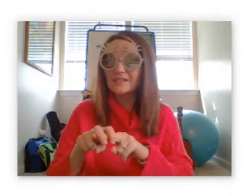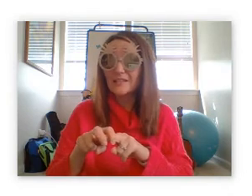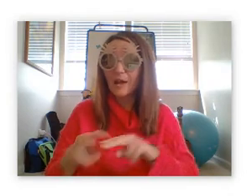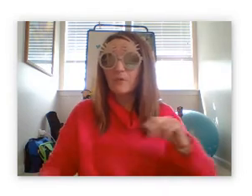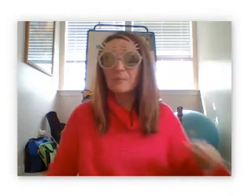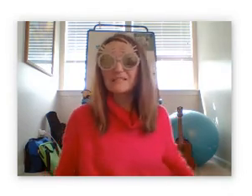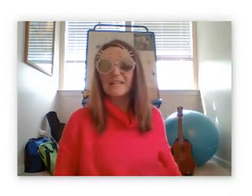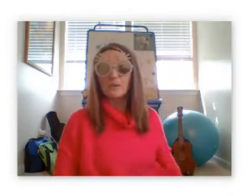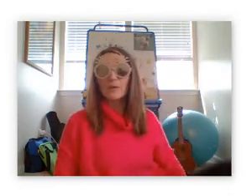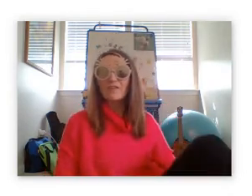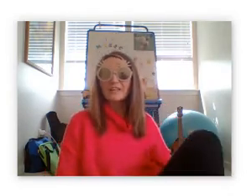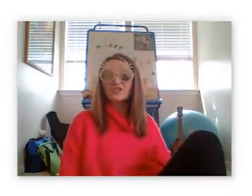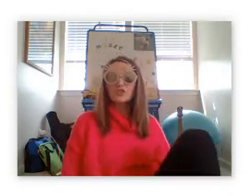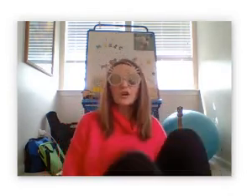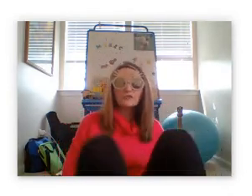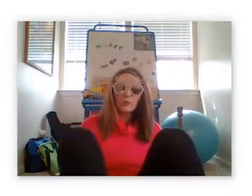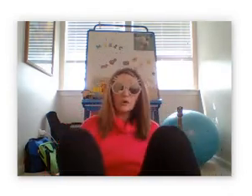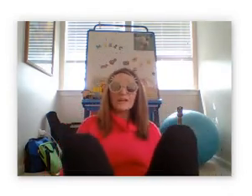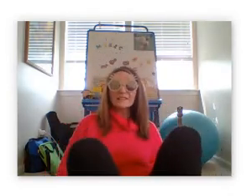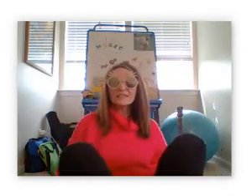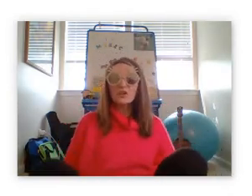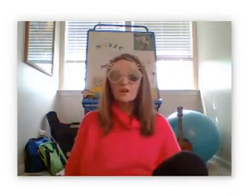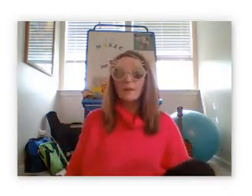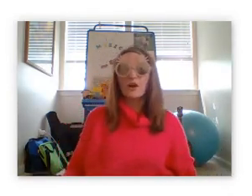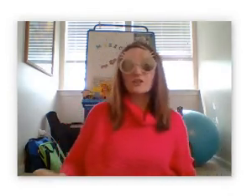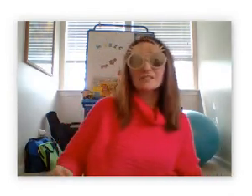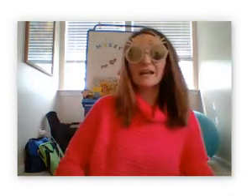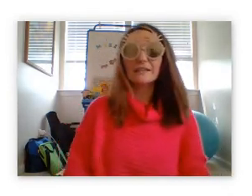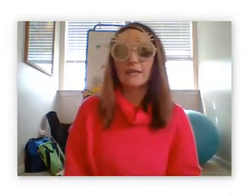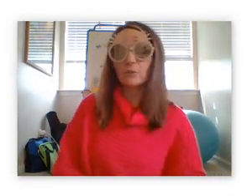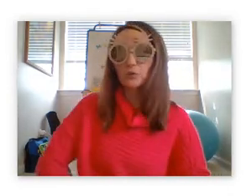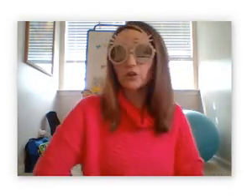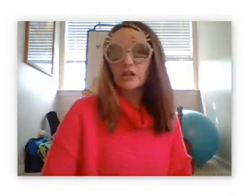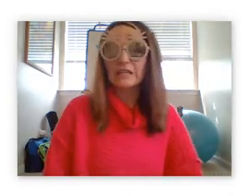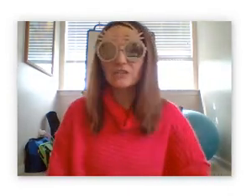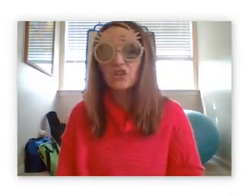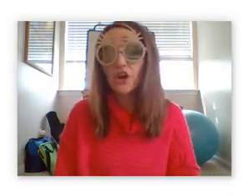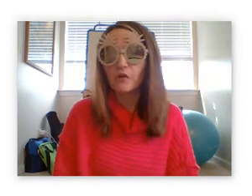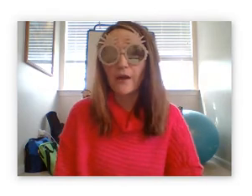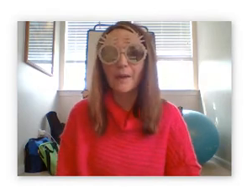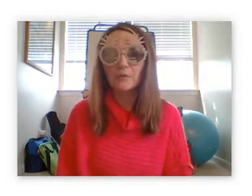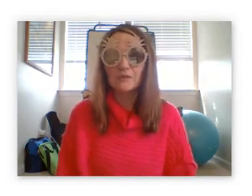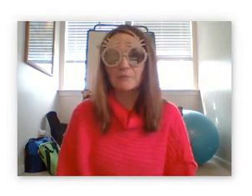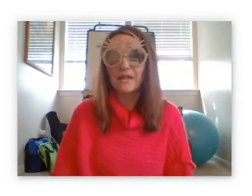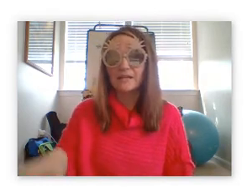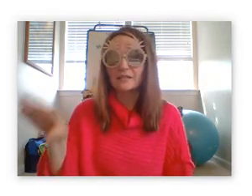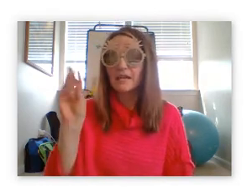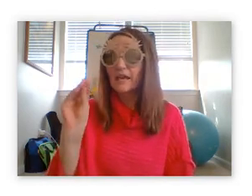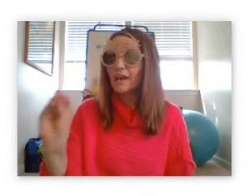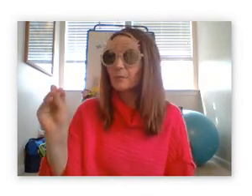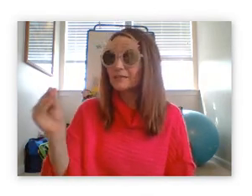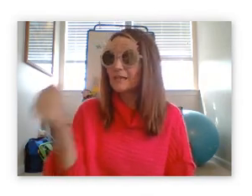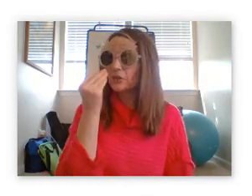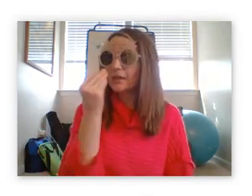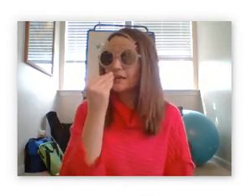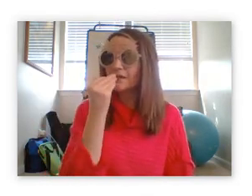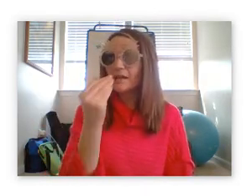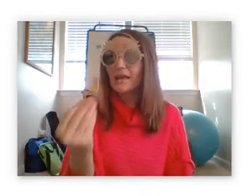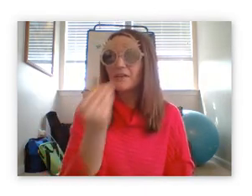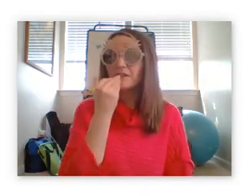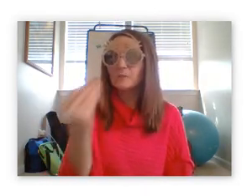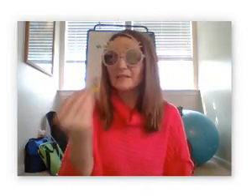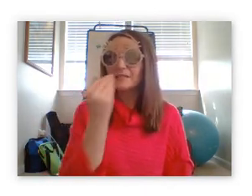can sit down with Miss E, whatever gets you comfortable. Let's talk about our sign language we're going to need to know for apples and bananas. Everybody take your